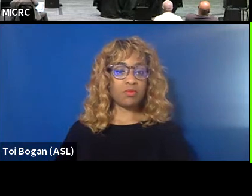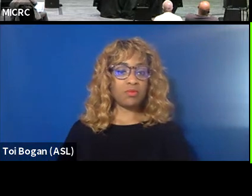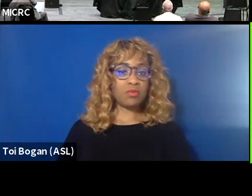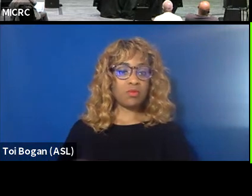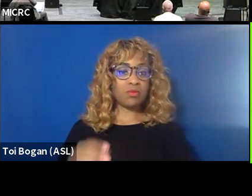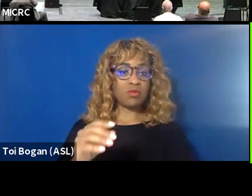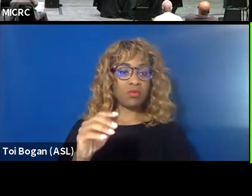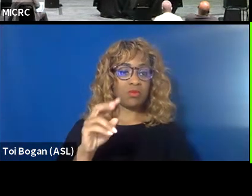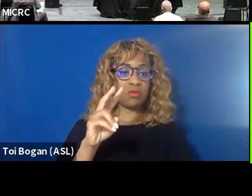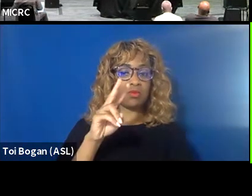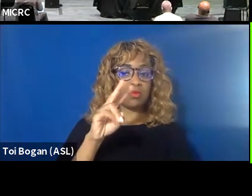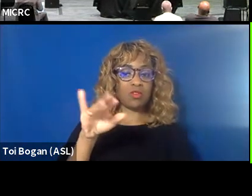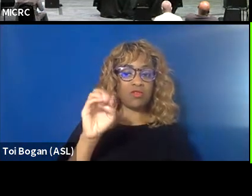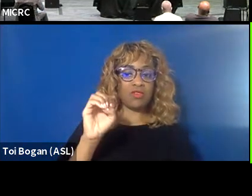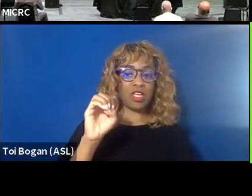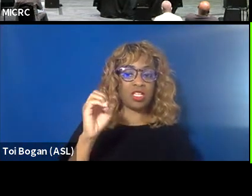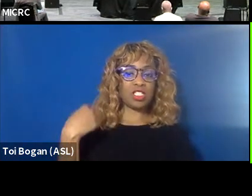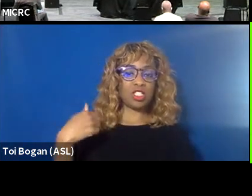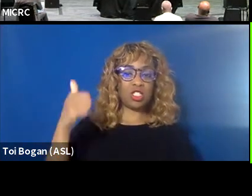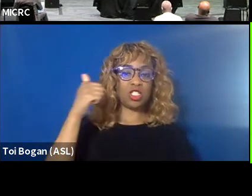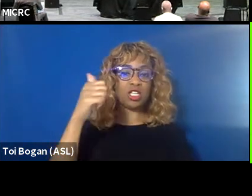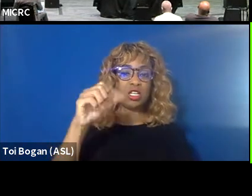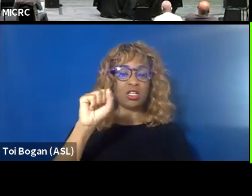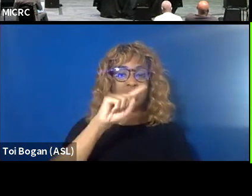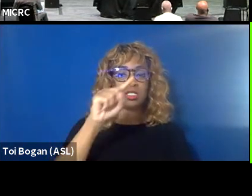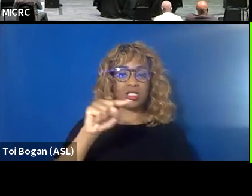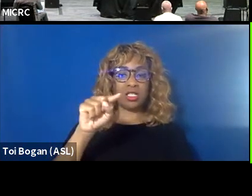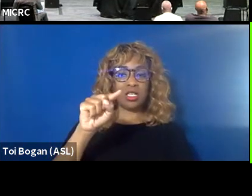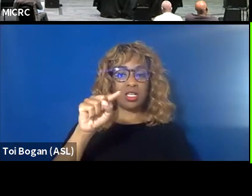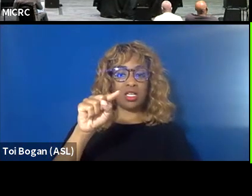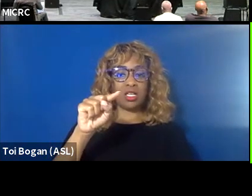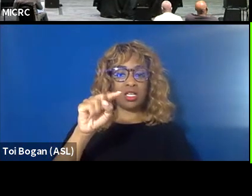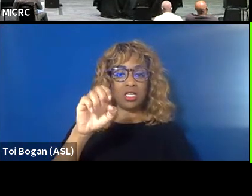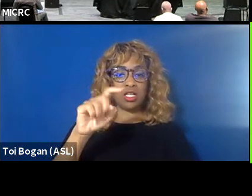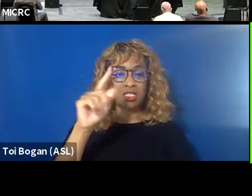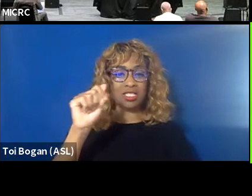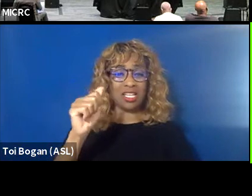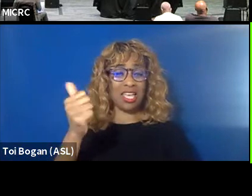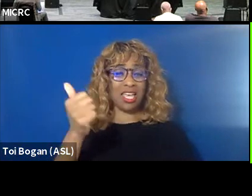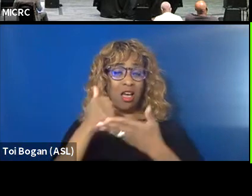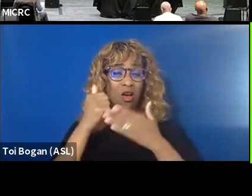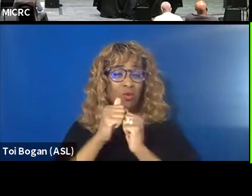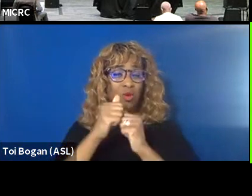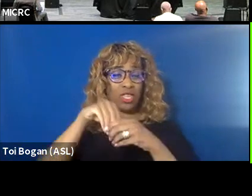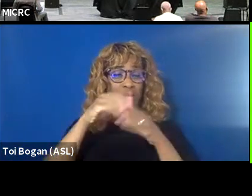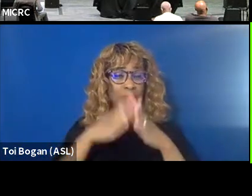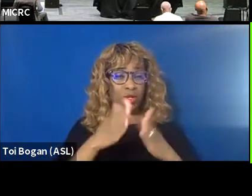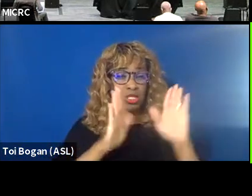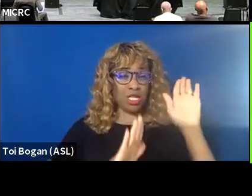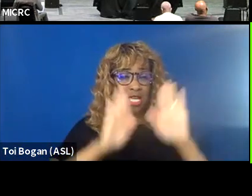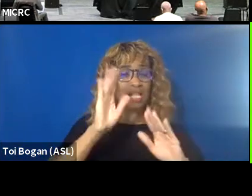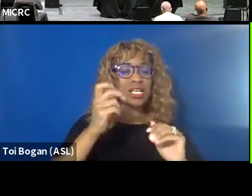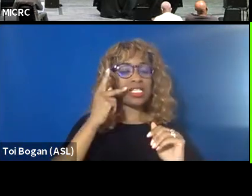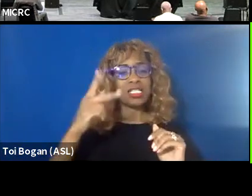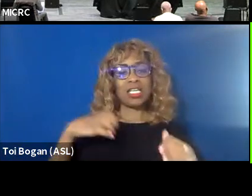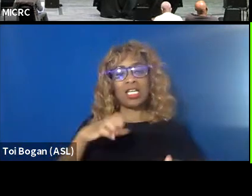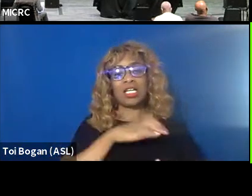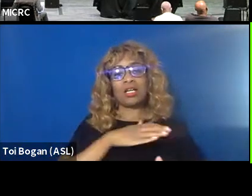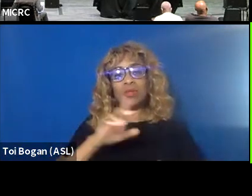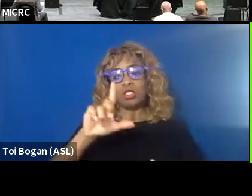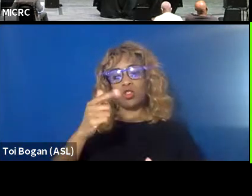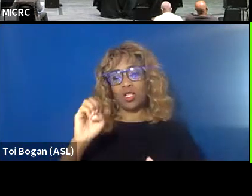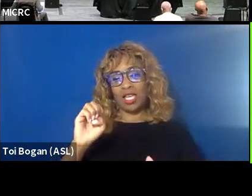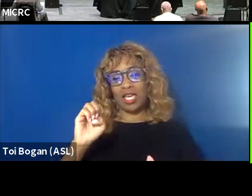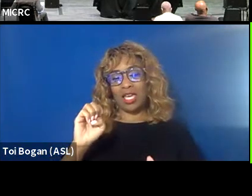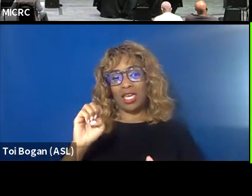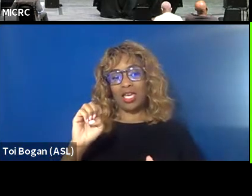then Vice Chair Zatella, please help me with in-person hands. I see that we have Commissioner Lang's hand virtually, so I'm going to call on